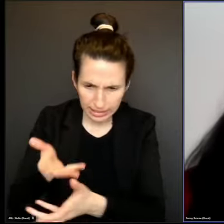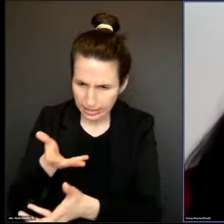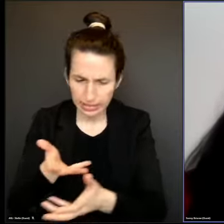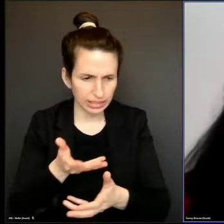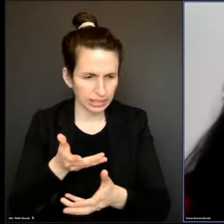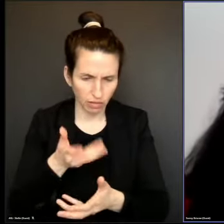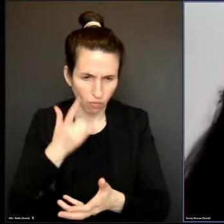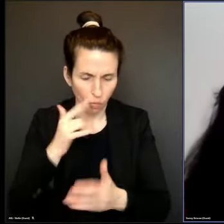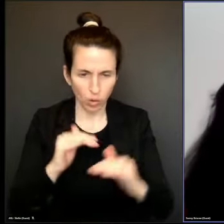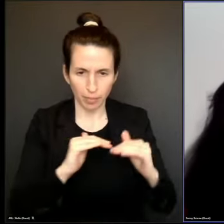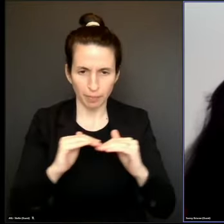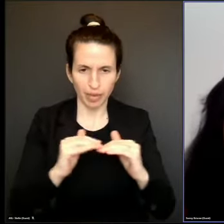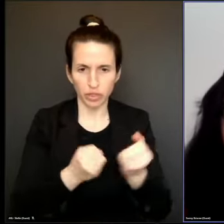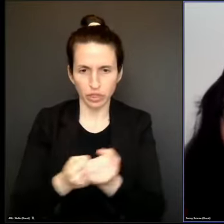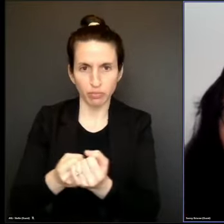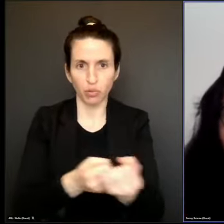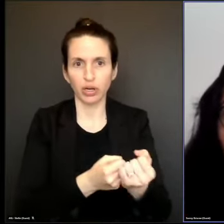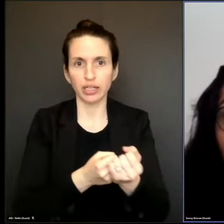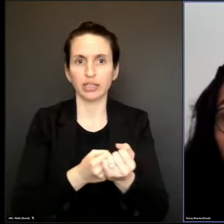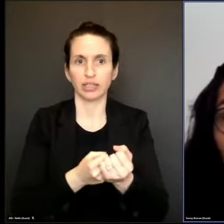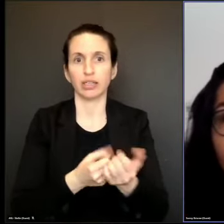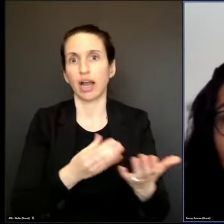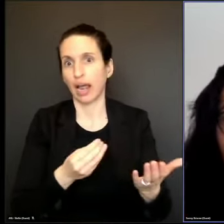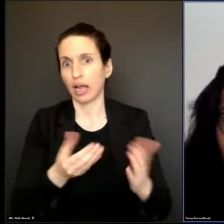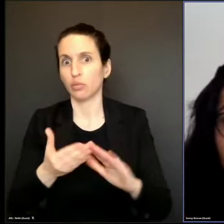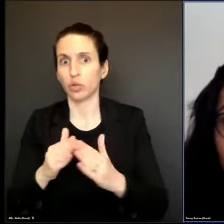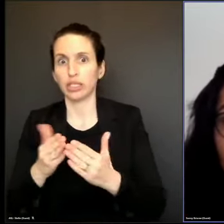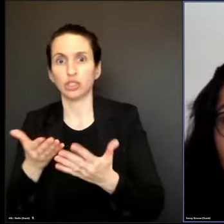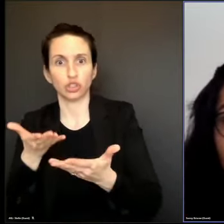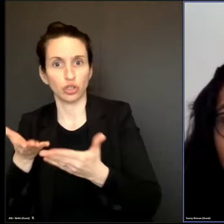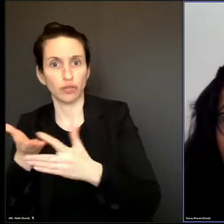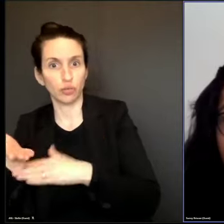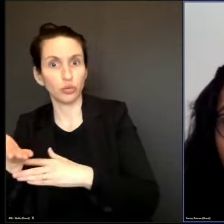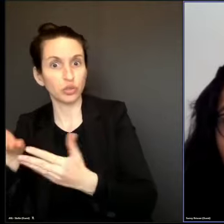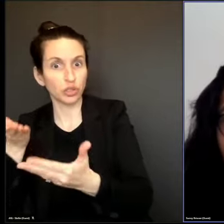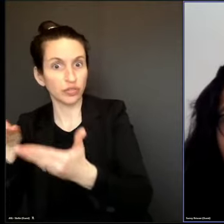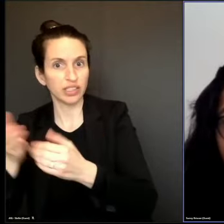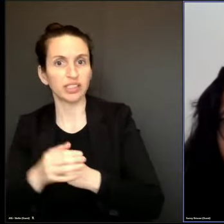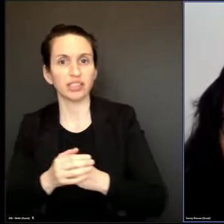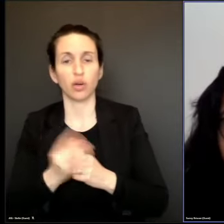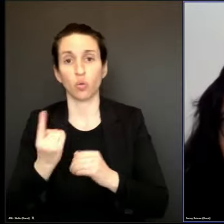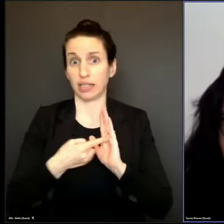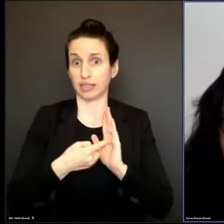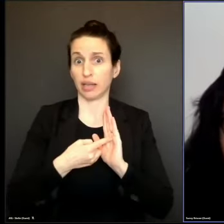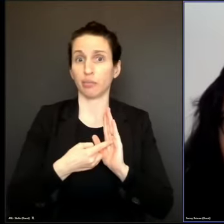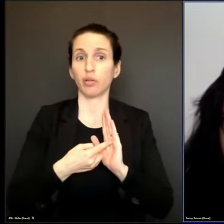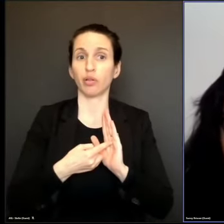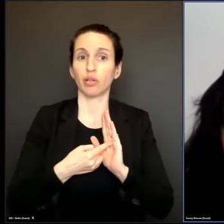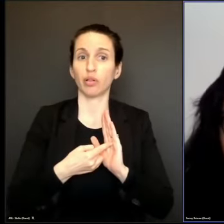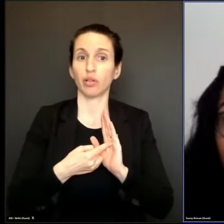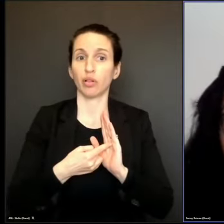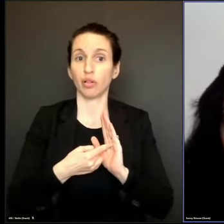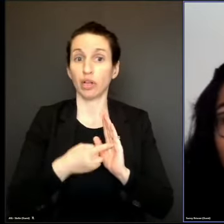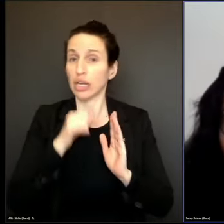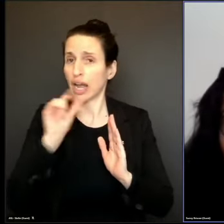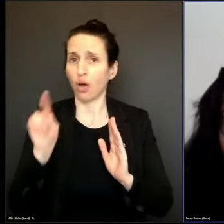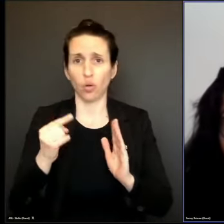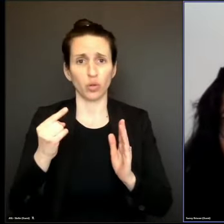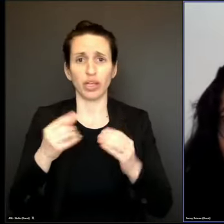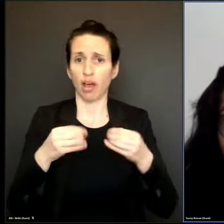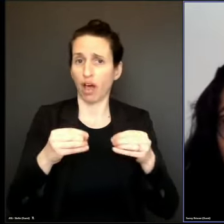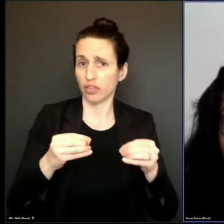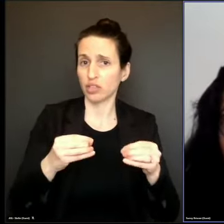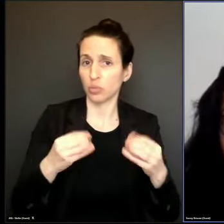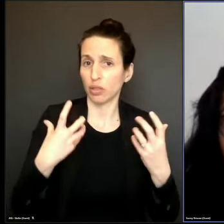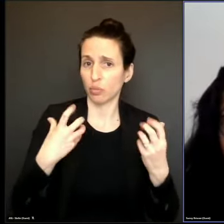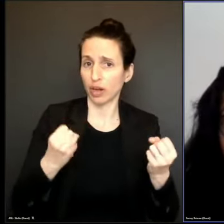the communities served through those services. One example I would say is not only with the Office of Recovery and Resilience, and they're doing the best they